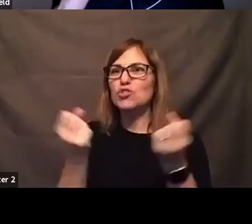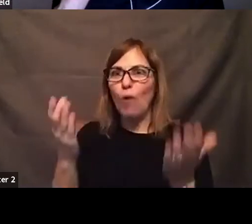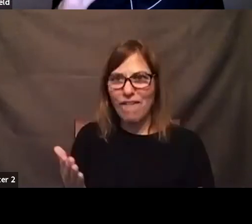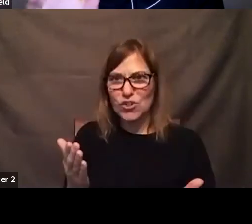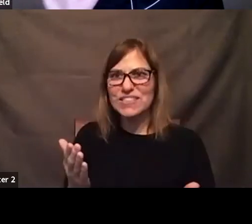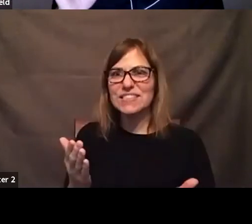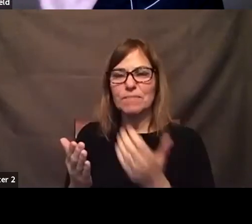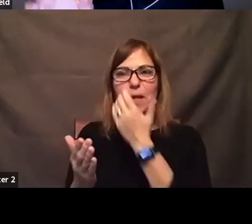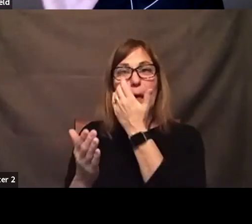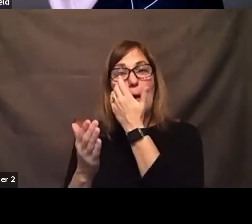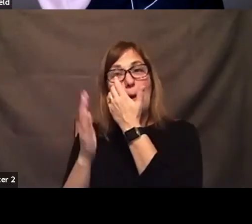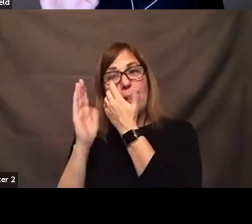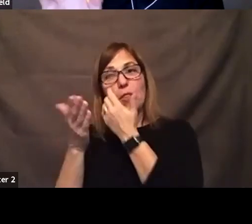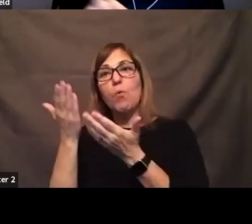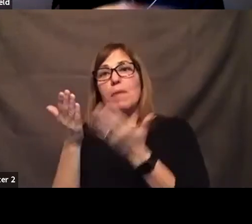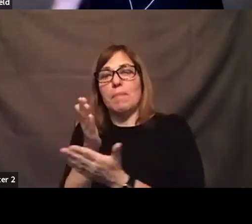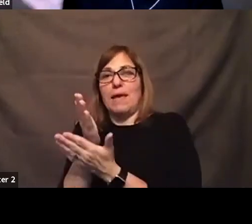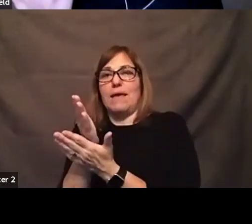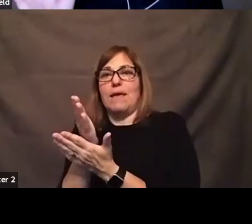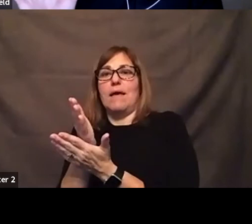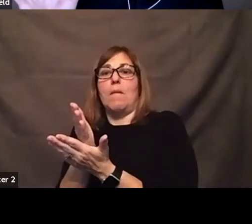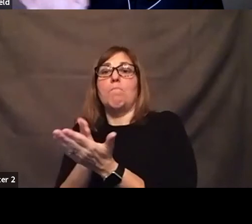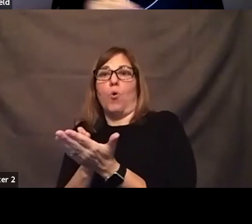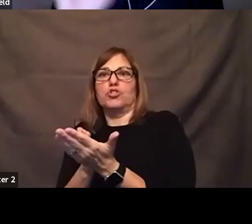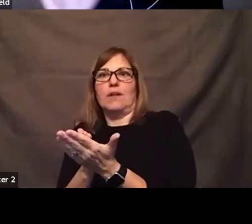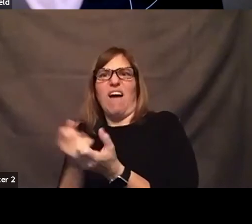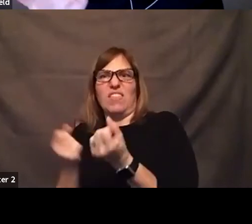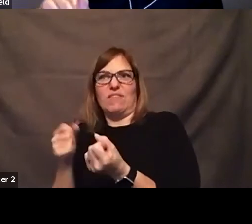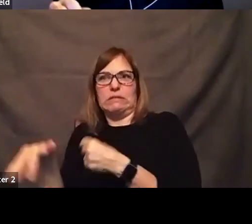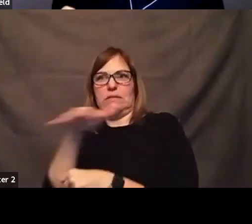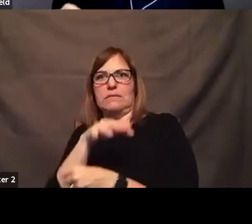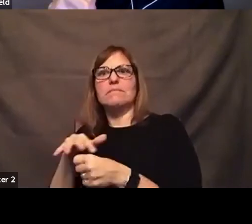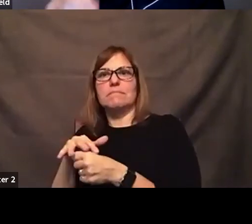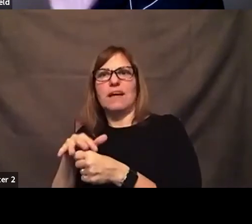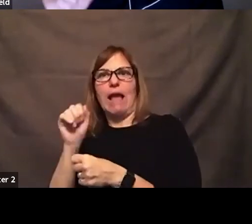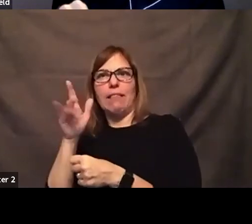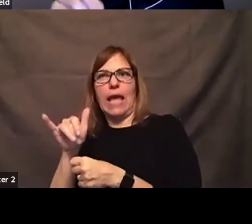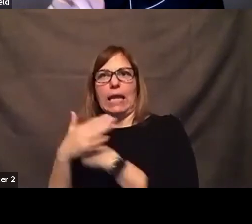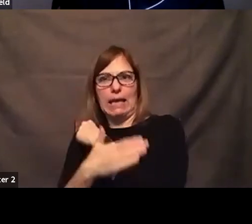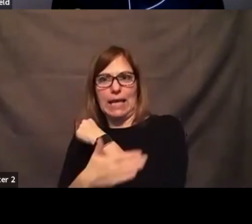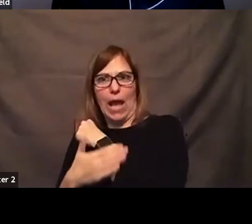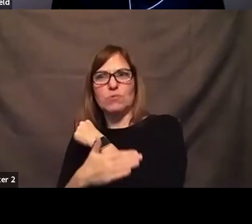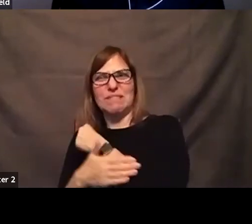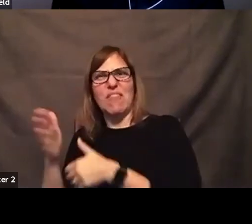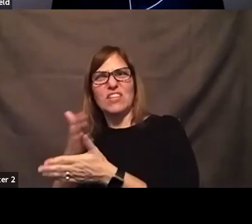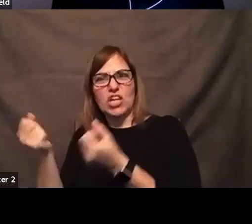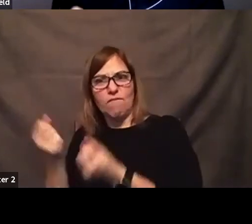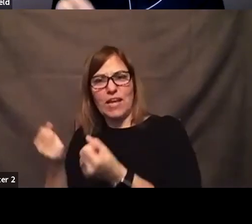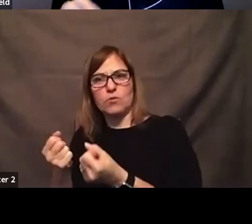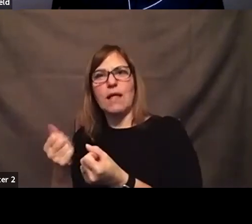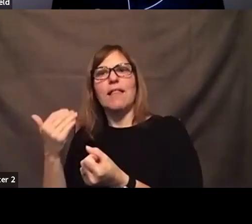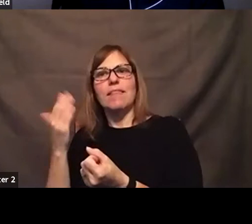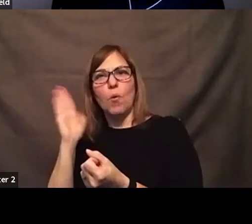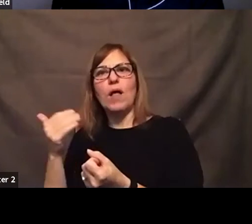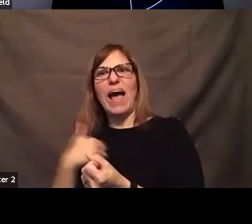a portion of the vehicles in Allegheny County that, the shared vehicles, where there is someone on it